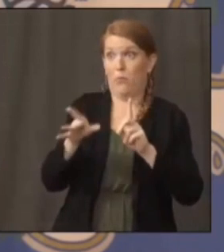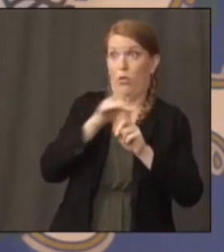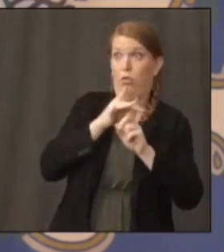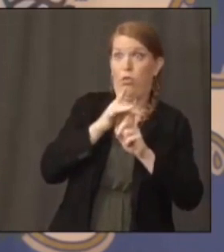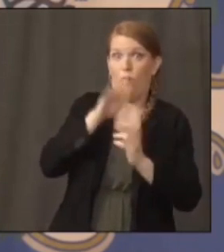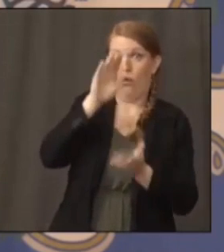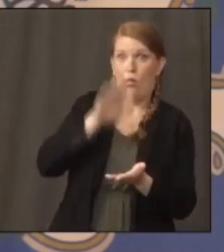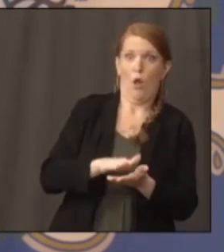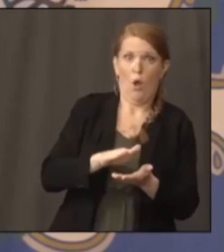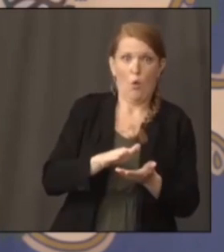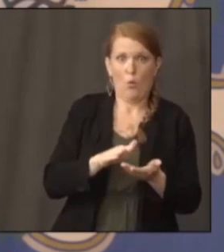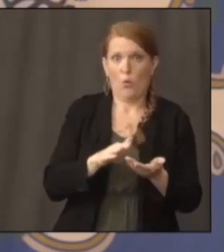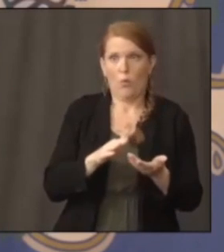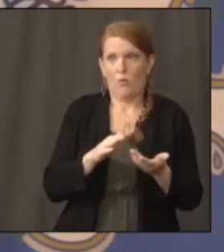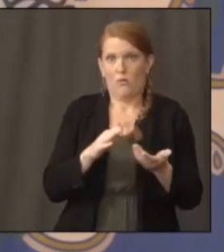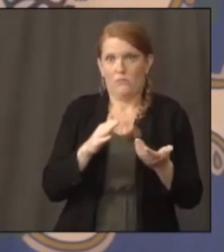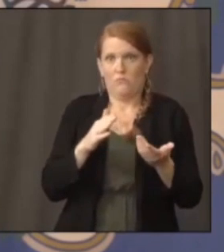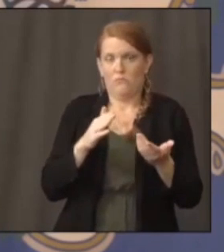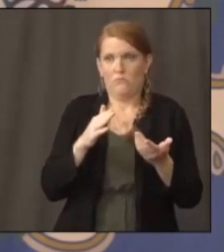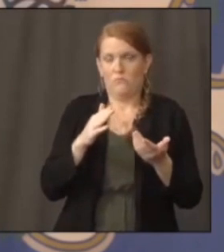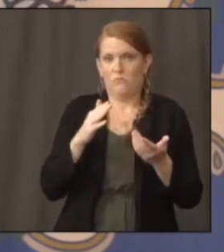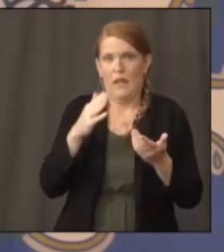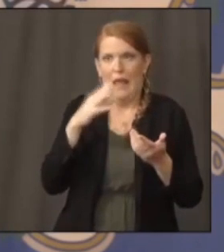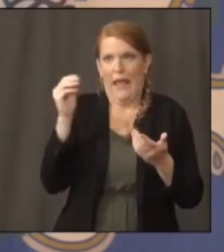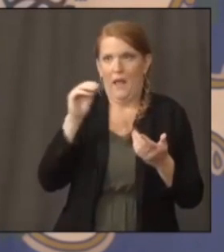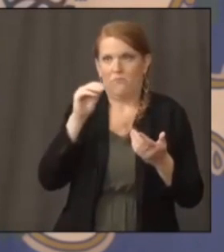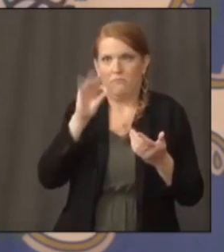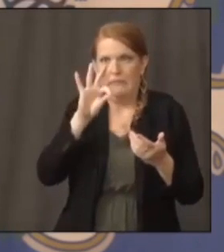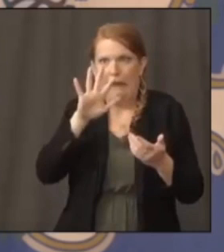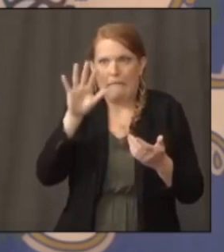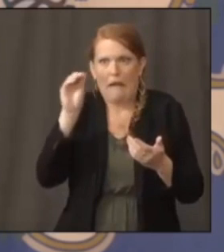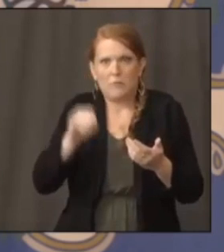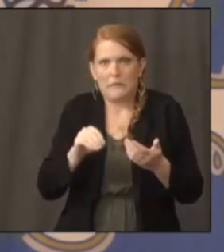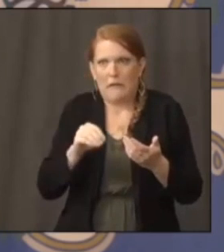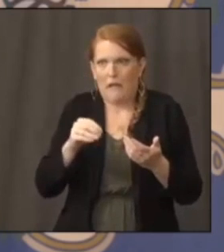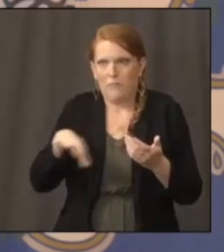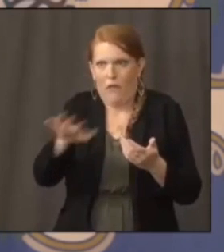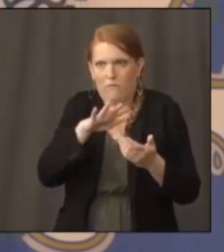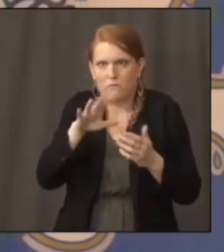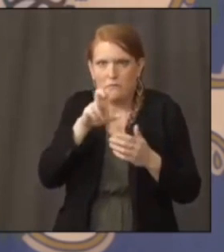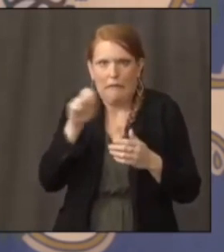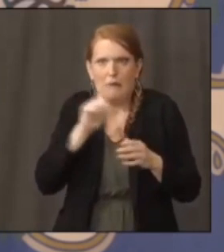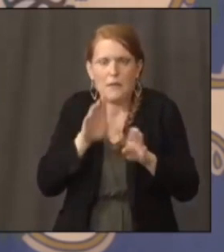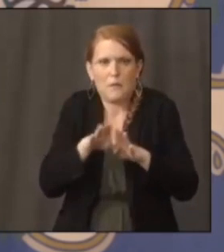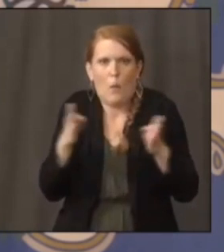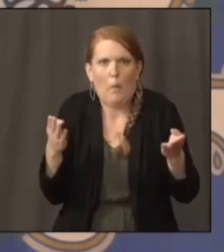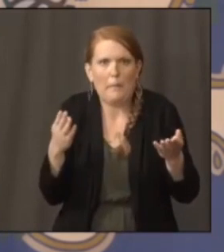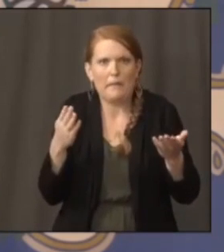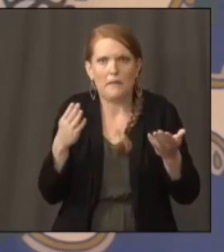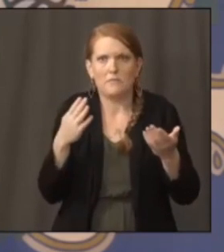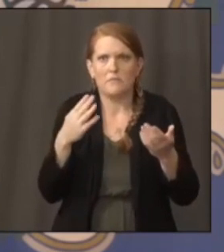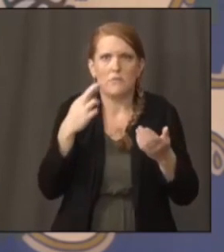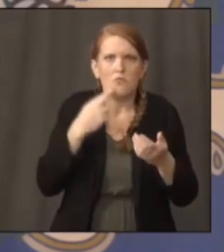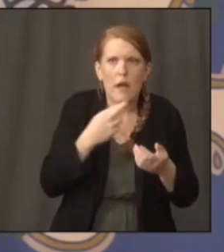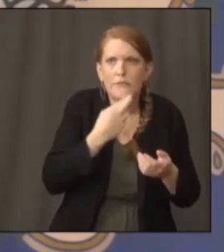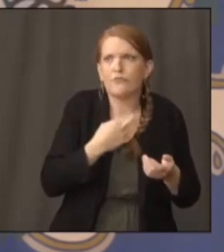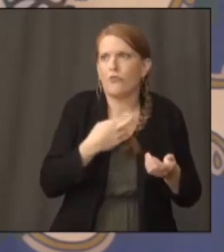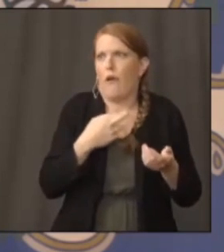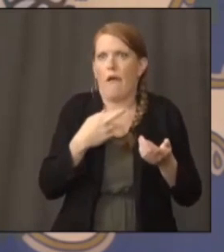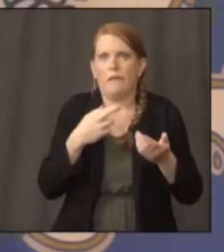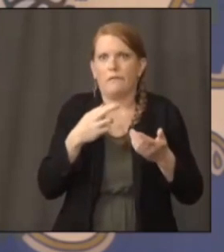and restaurants and everything except for bars and some big indoor venue type